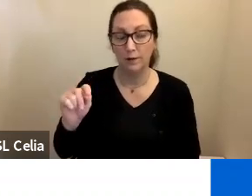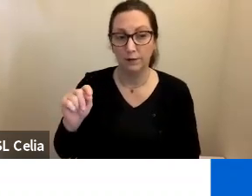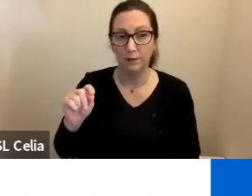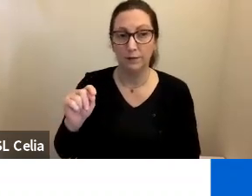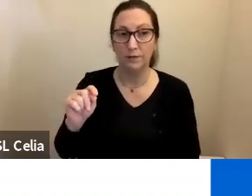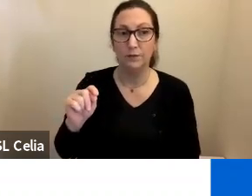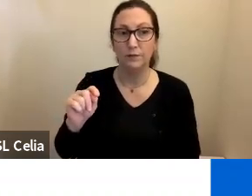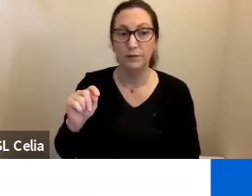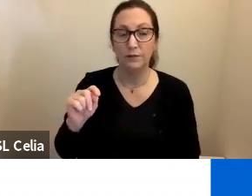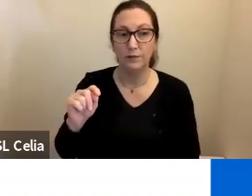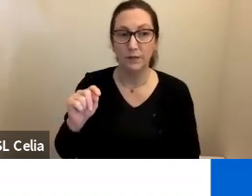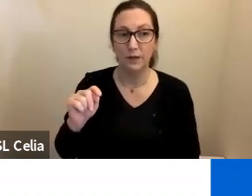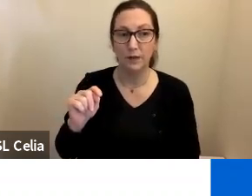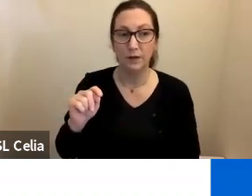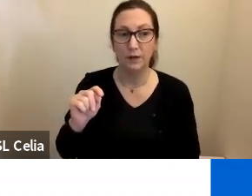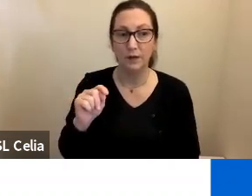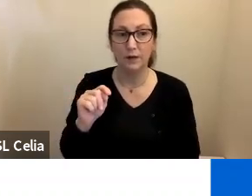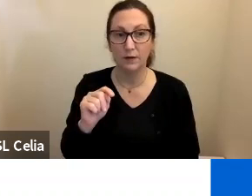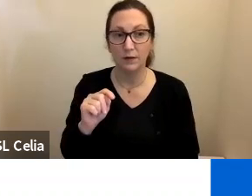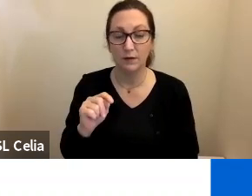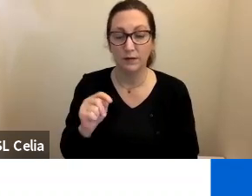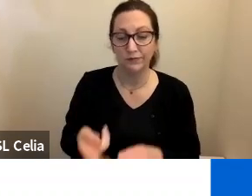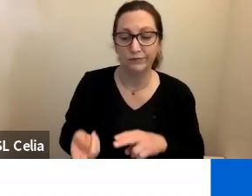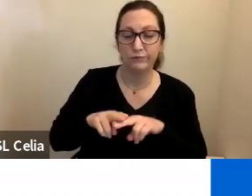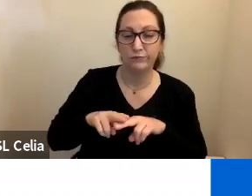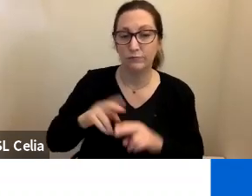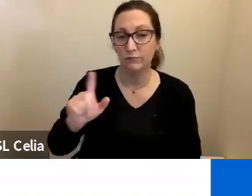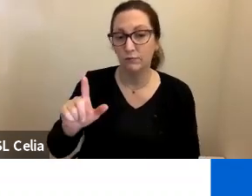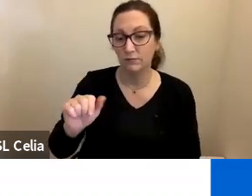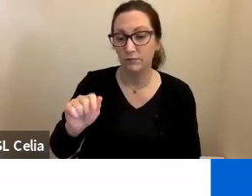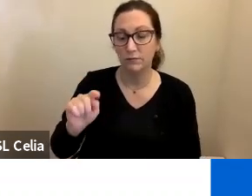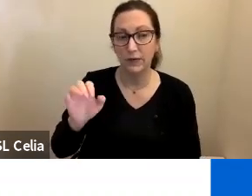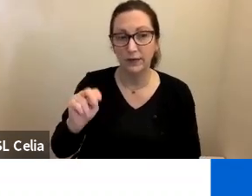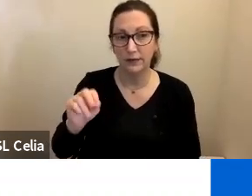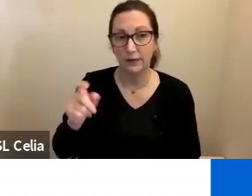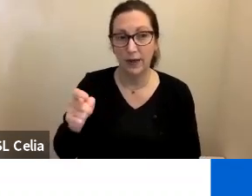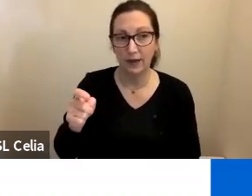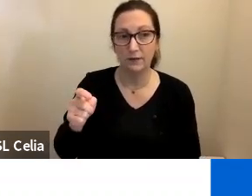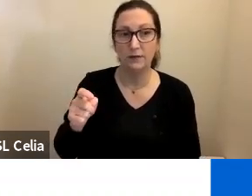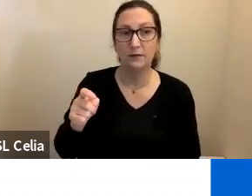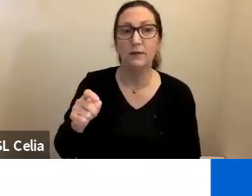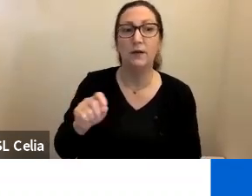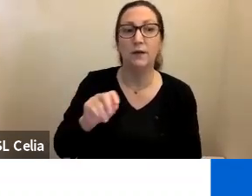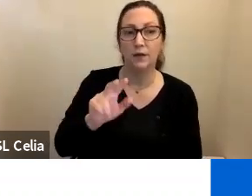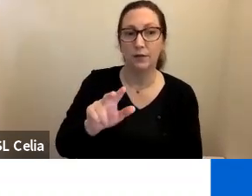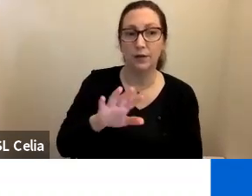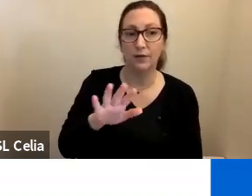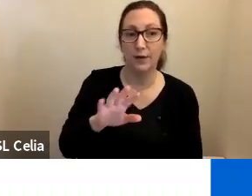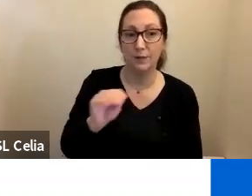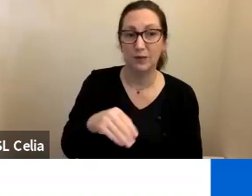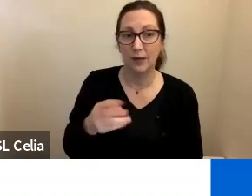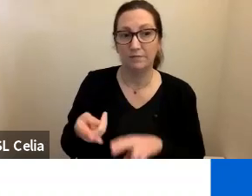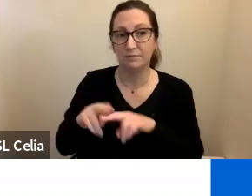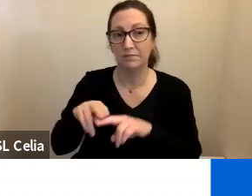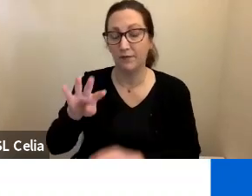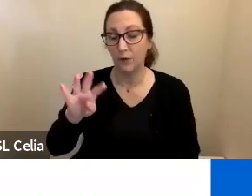we see that there's an increase in our Latinx student population from 35% to 46%, a decline in